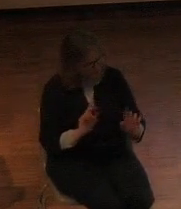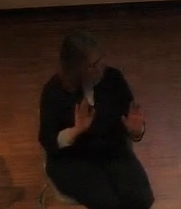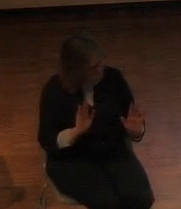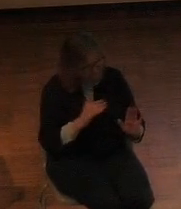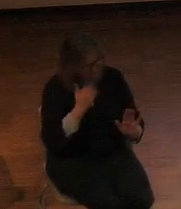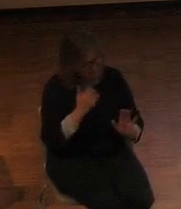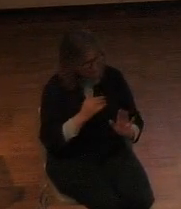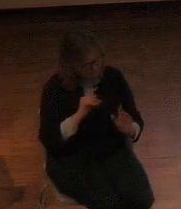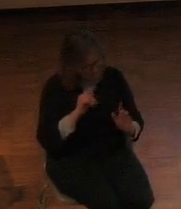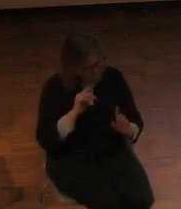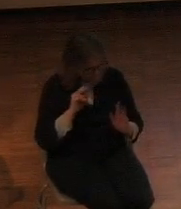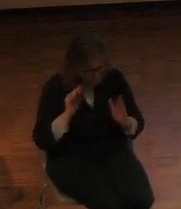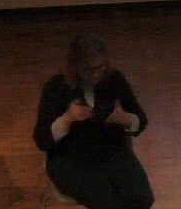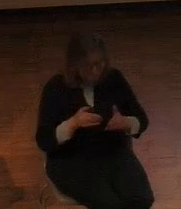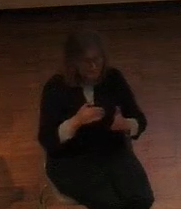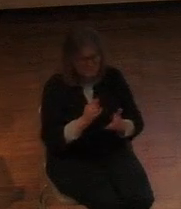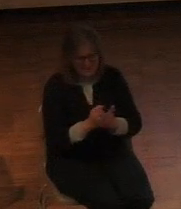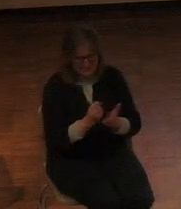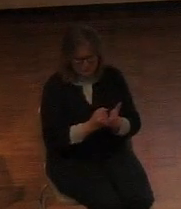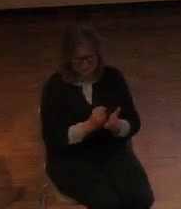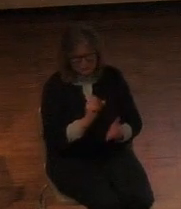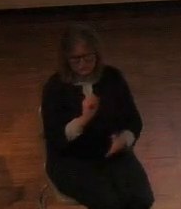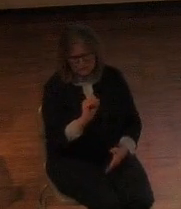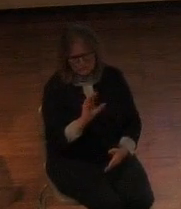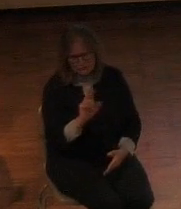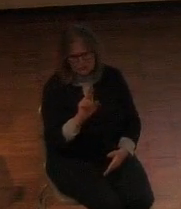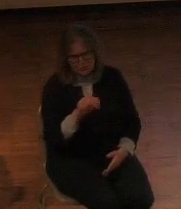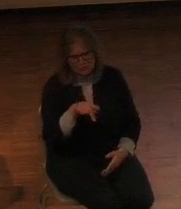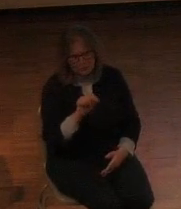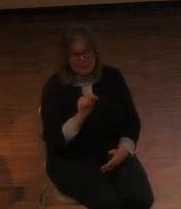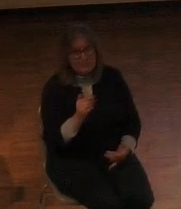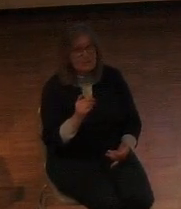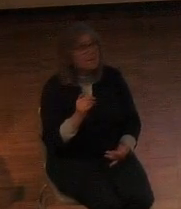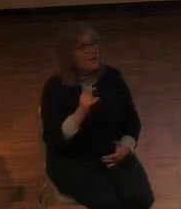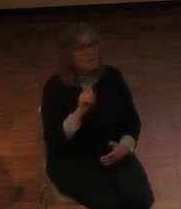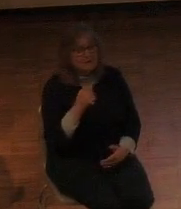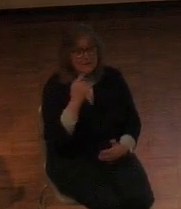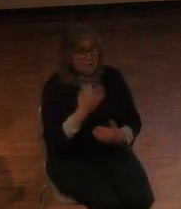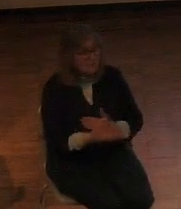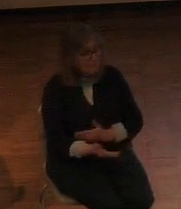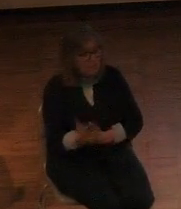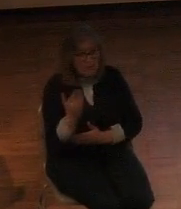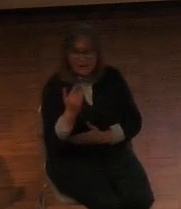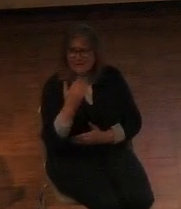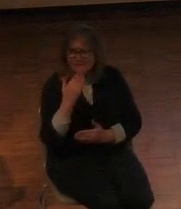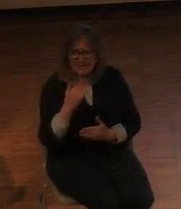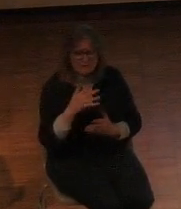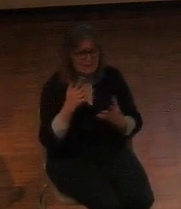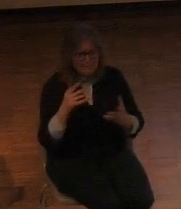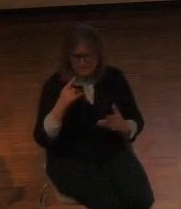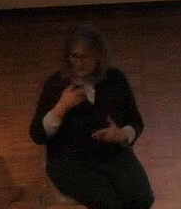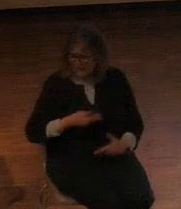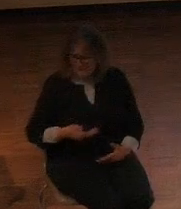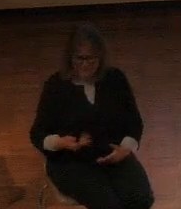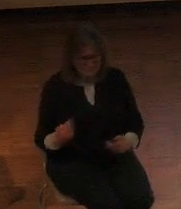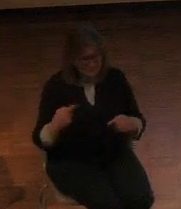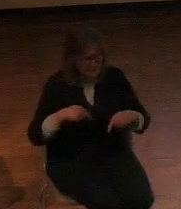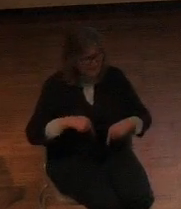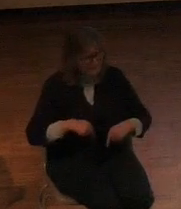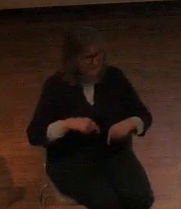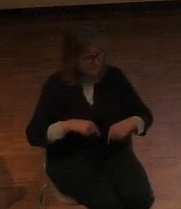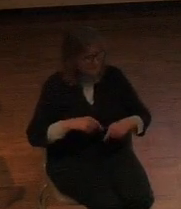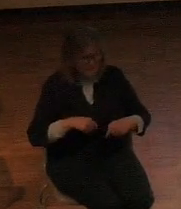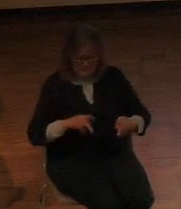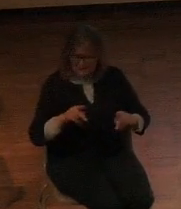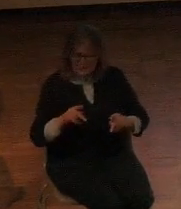today. So let me just say good morning. Thank you very much for the invitation and opportunity